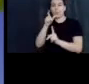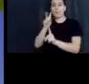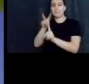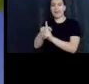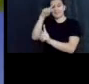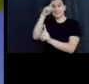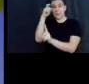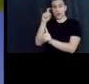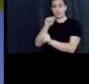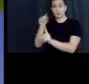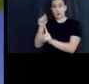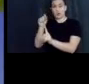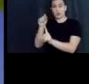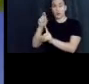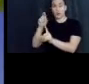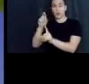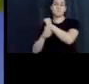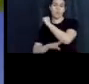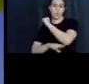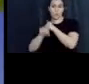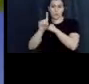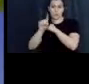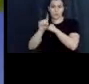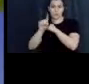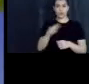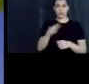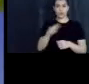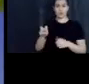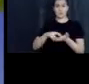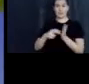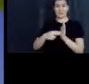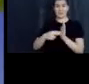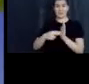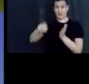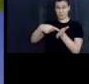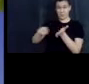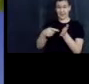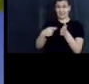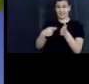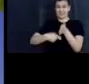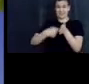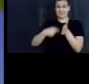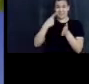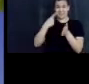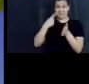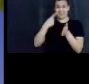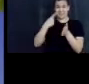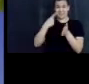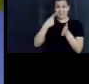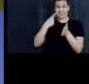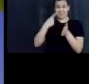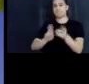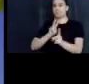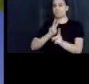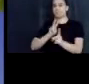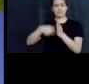transfer student, all application fees have been waived. So our traditional $25 application fee is no longer there. So you don't have to